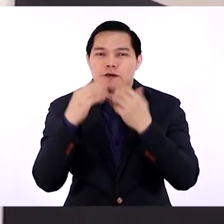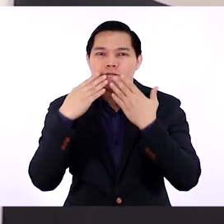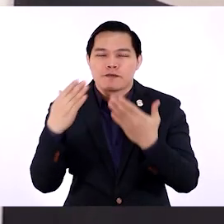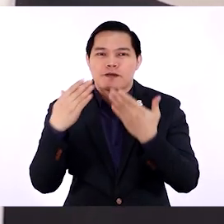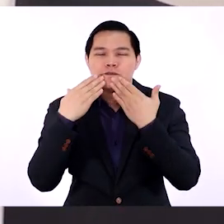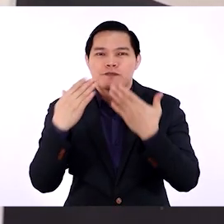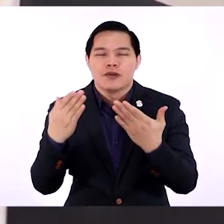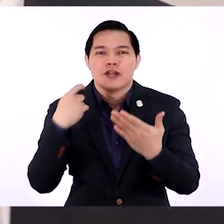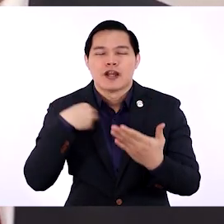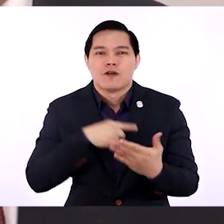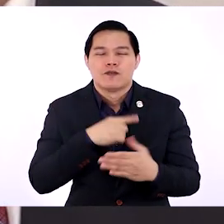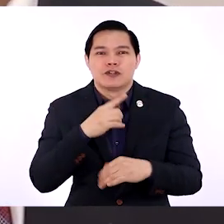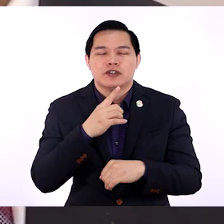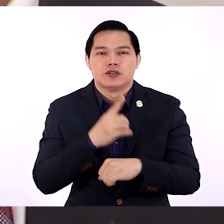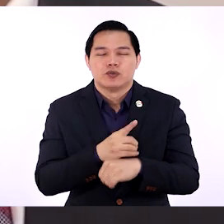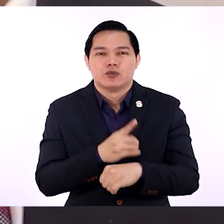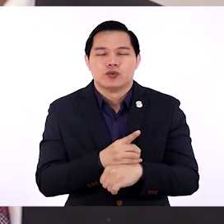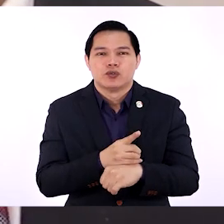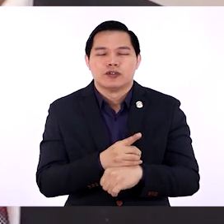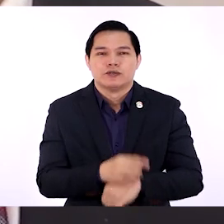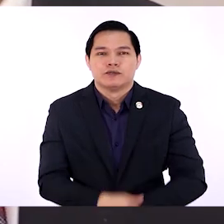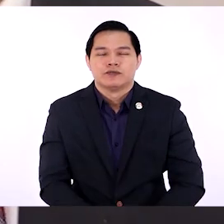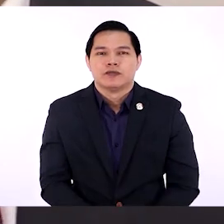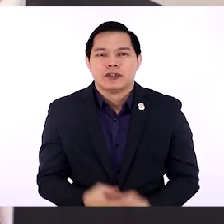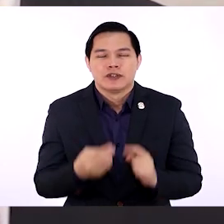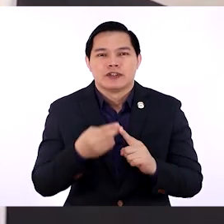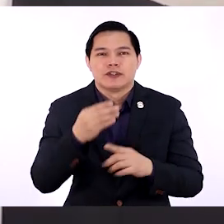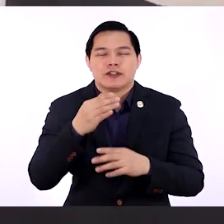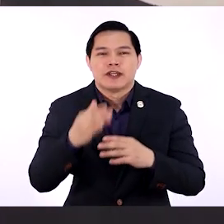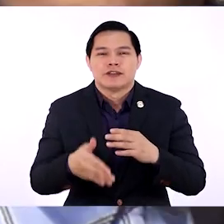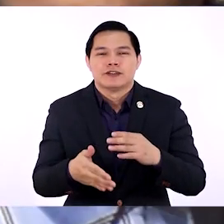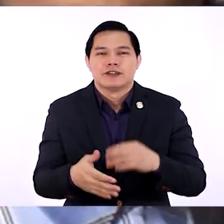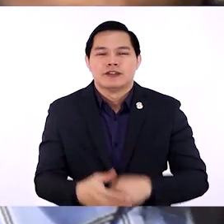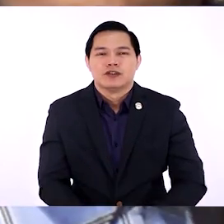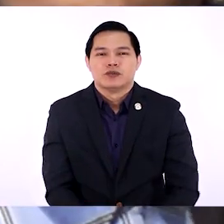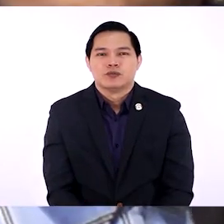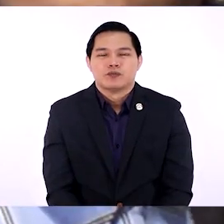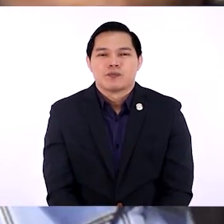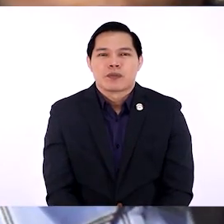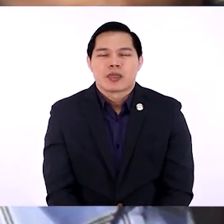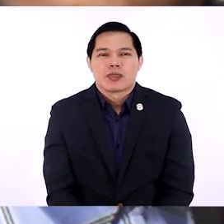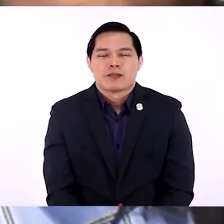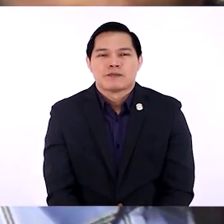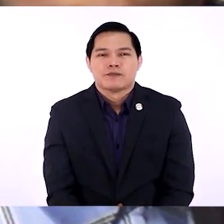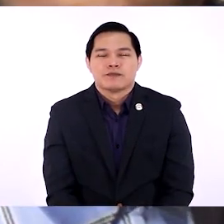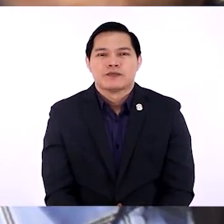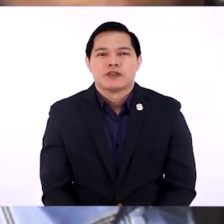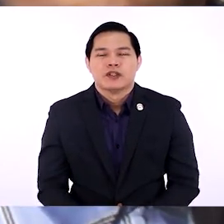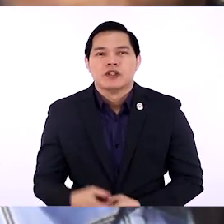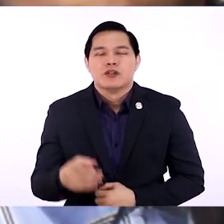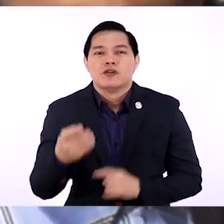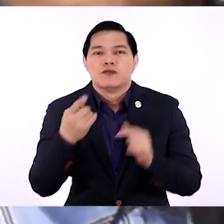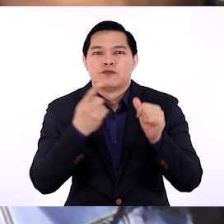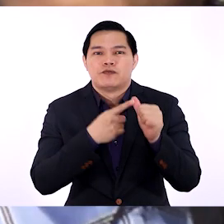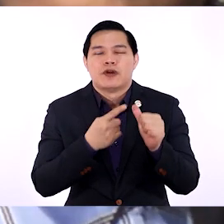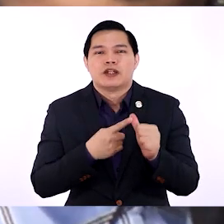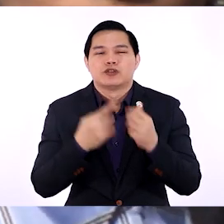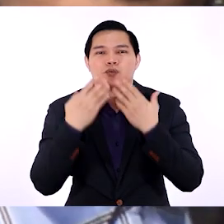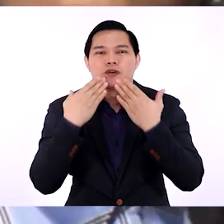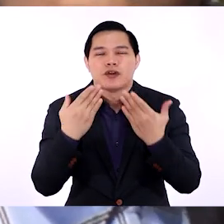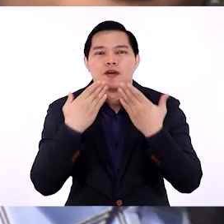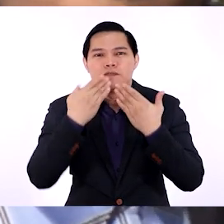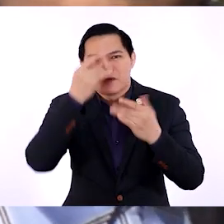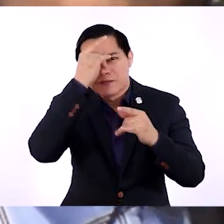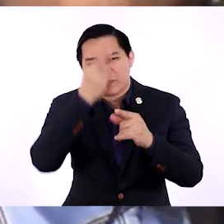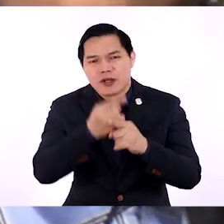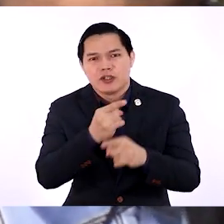faithful in our duty until the very end. We would like to first of all thank our Brother